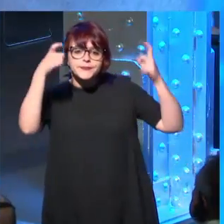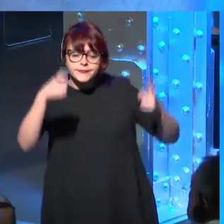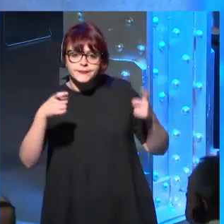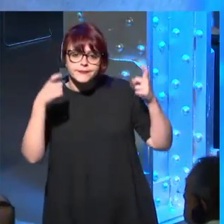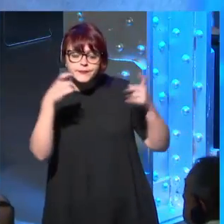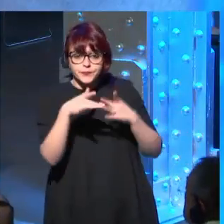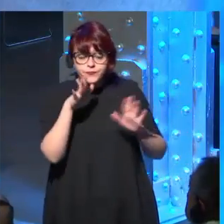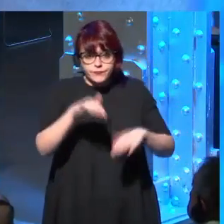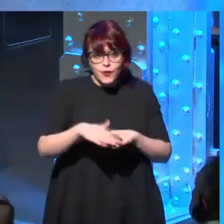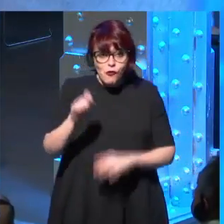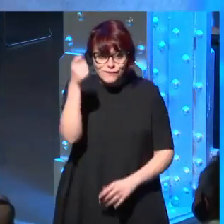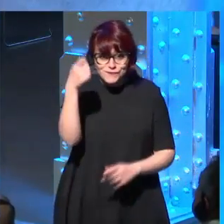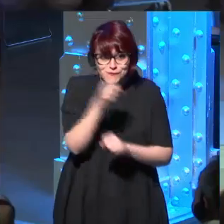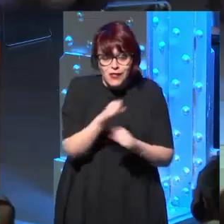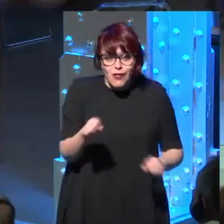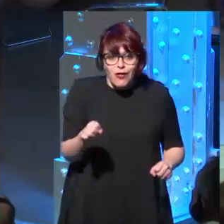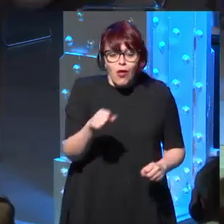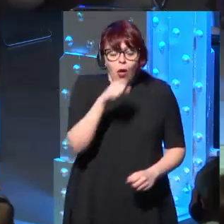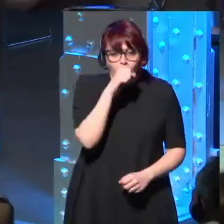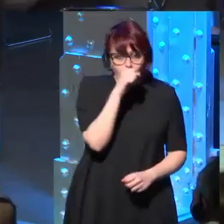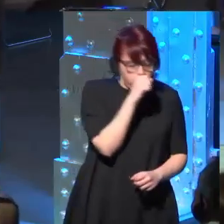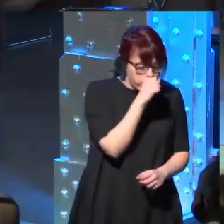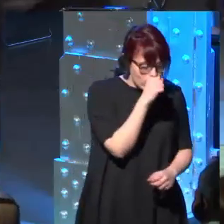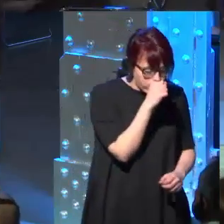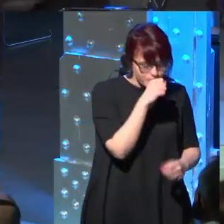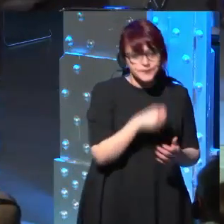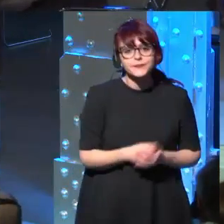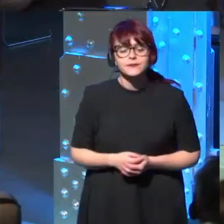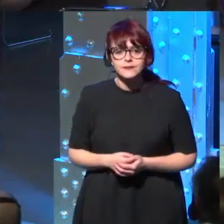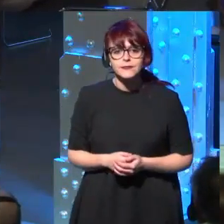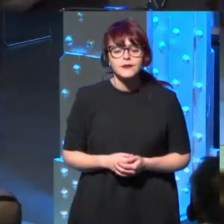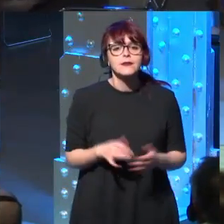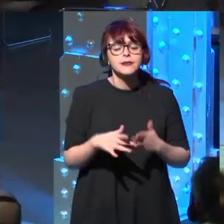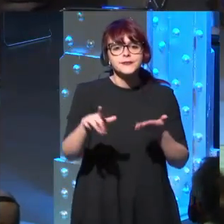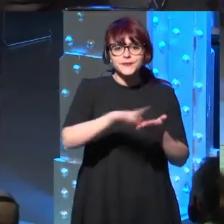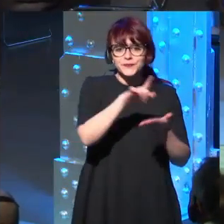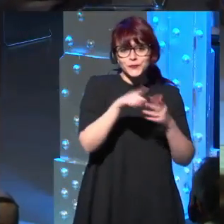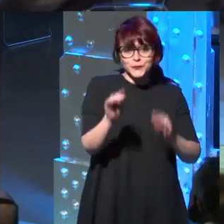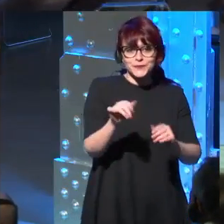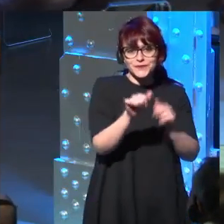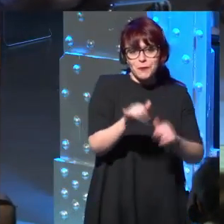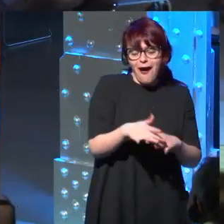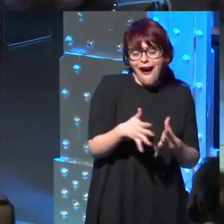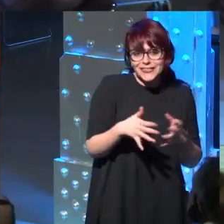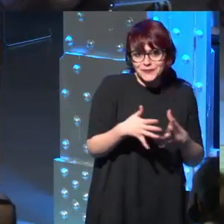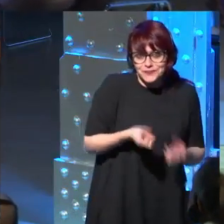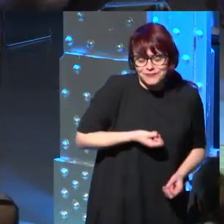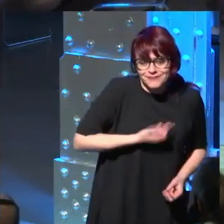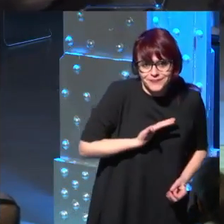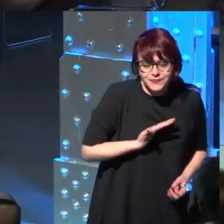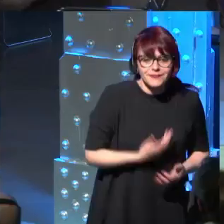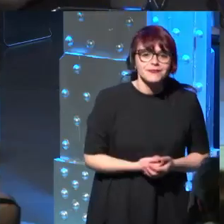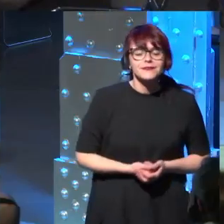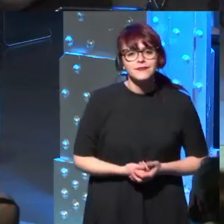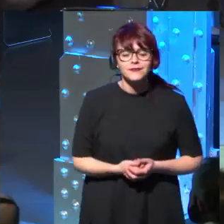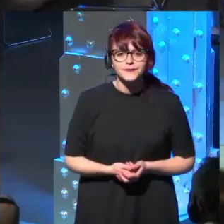itself. Your literature is addictive. Thank you. Mm-hmm. When you write,